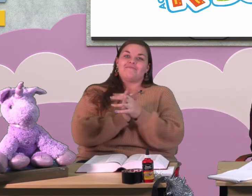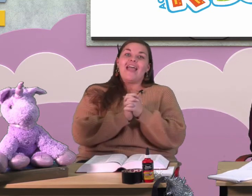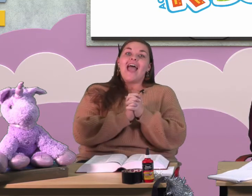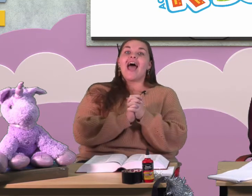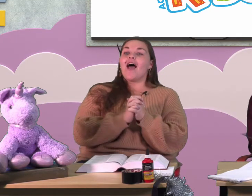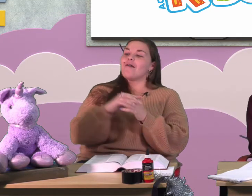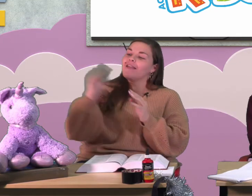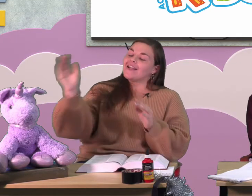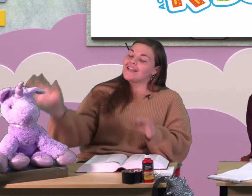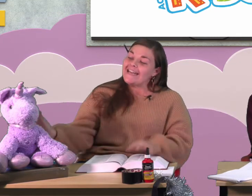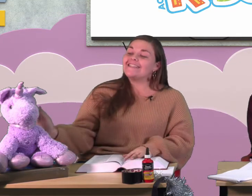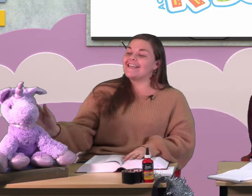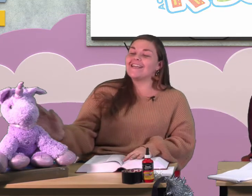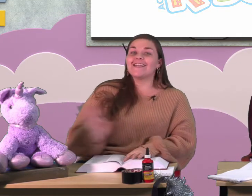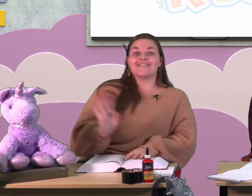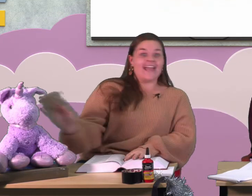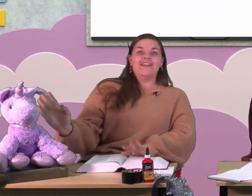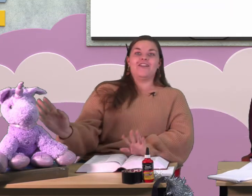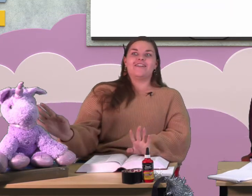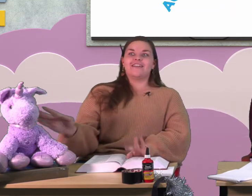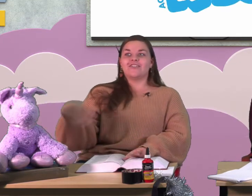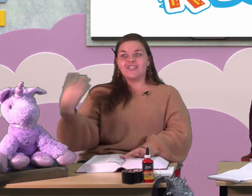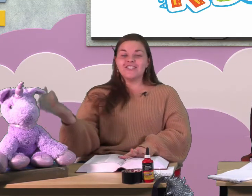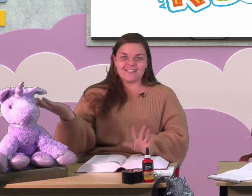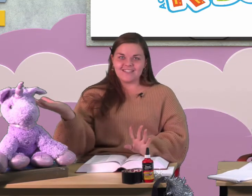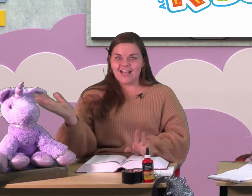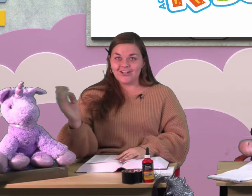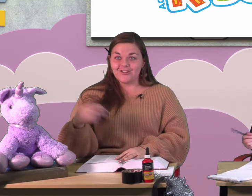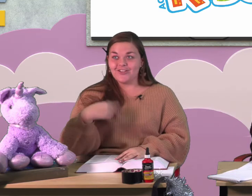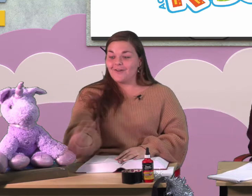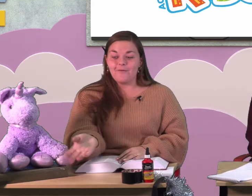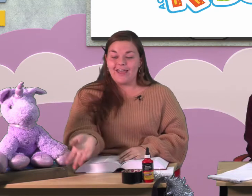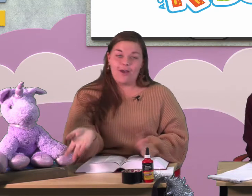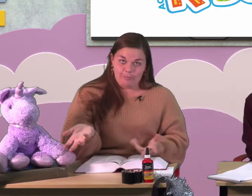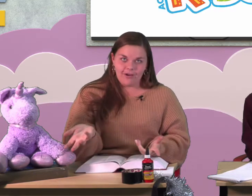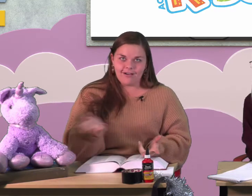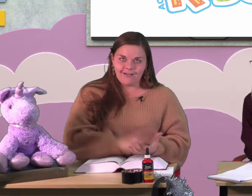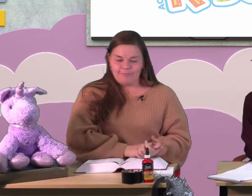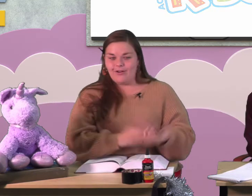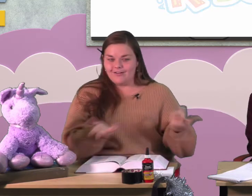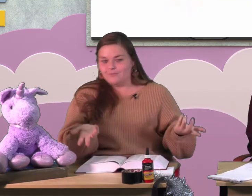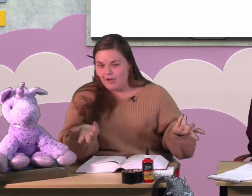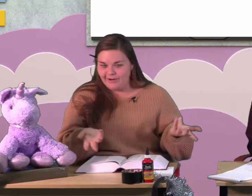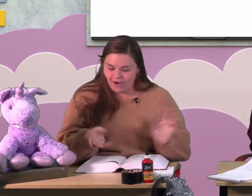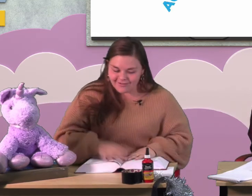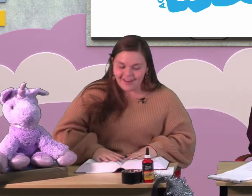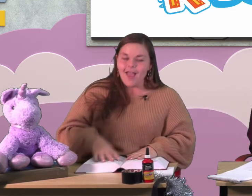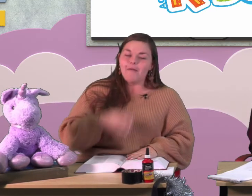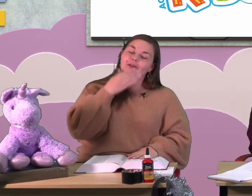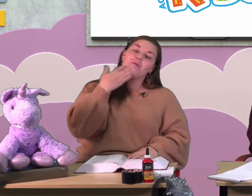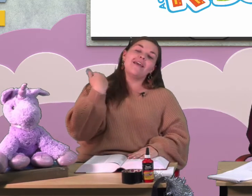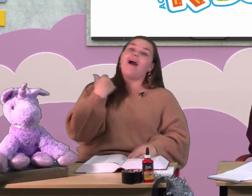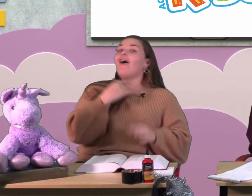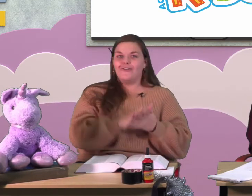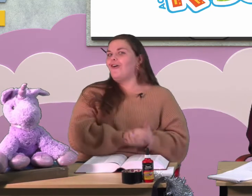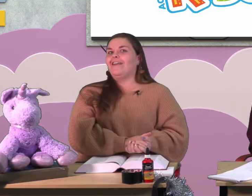Ava. And Glitter here is done learning, so she just decided to throw away her book, because why not?